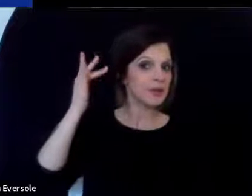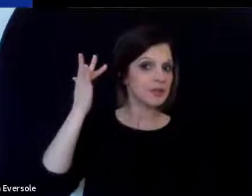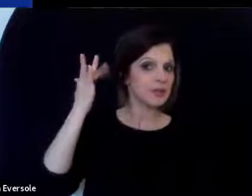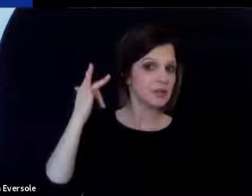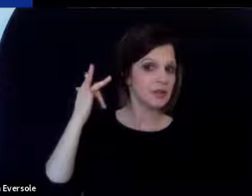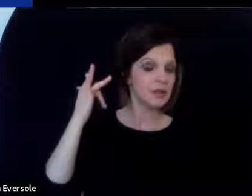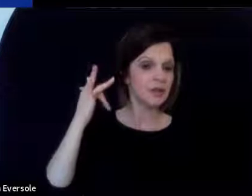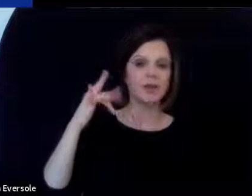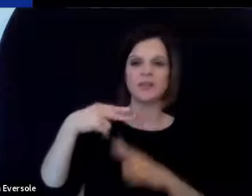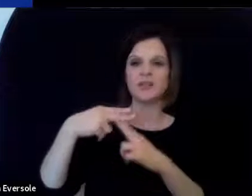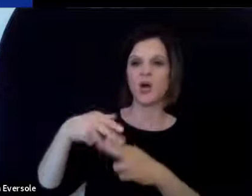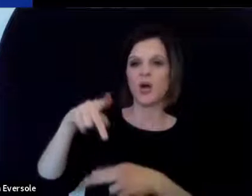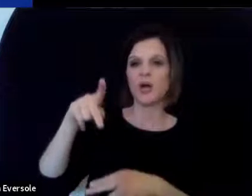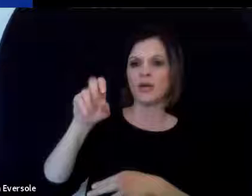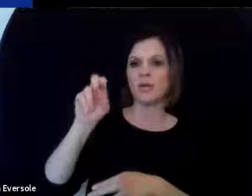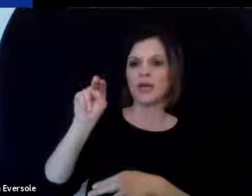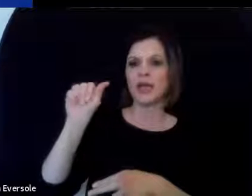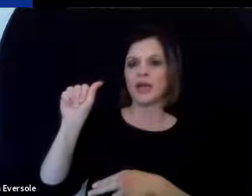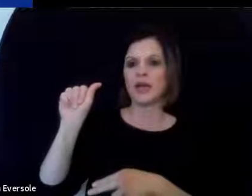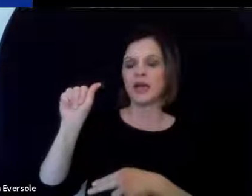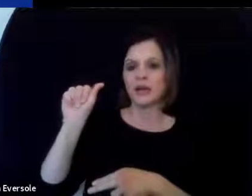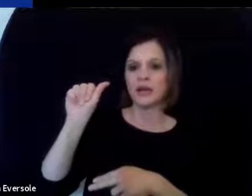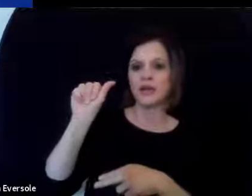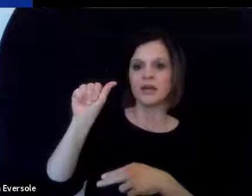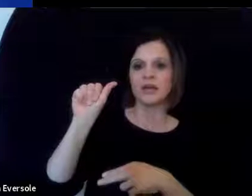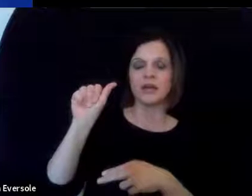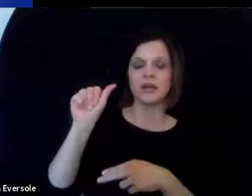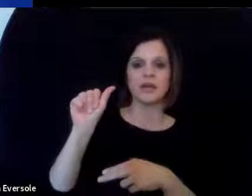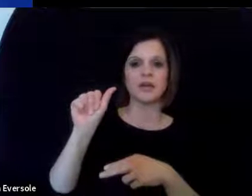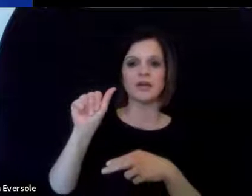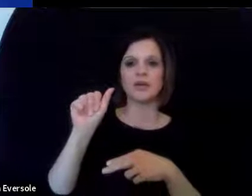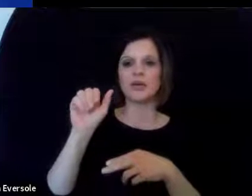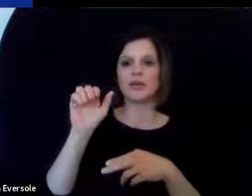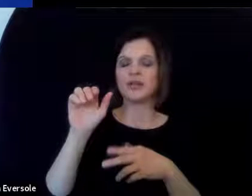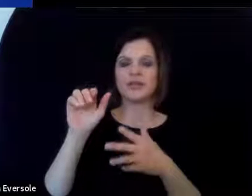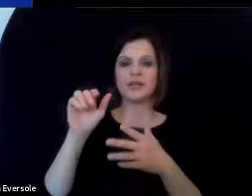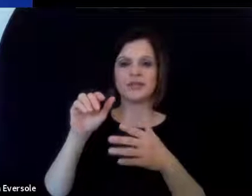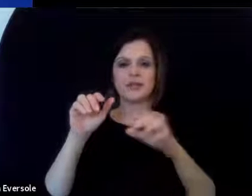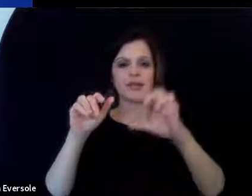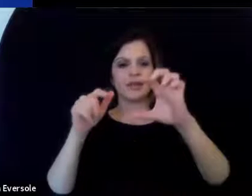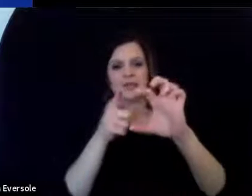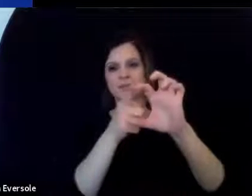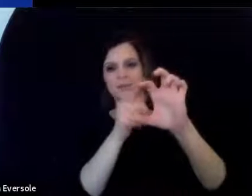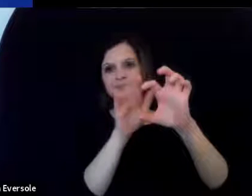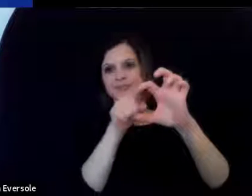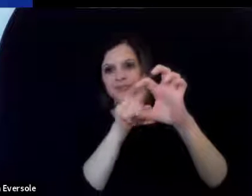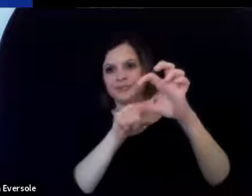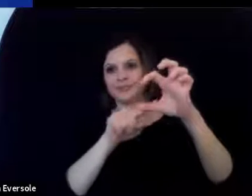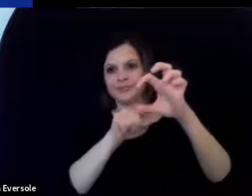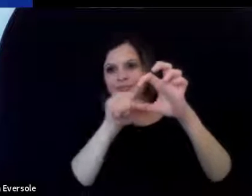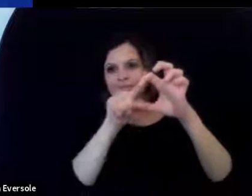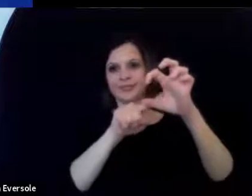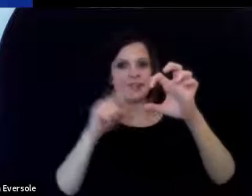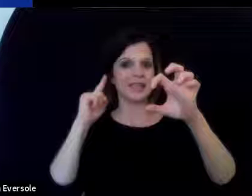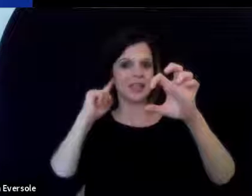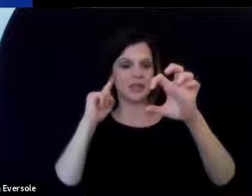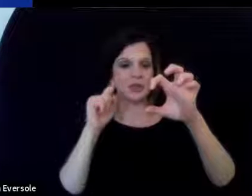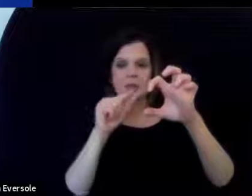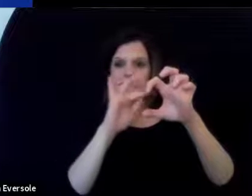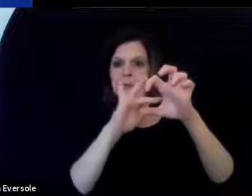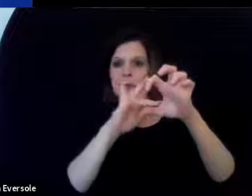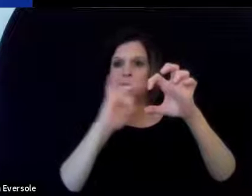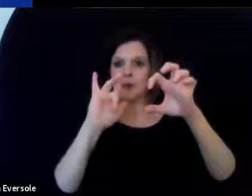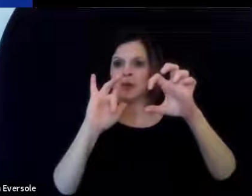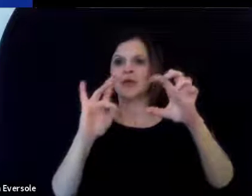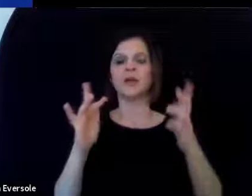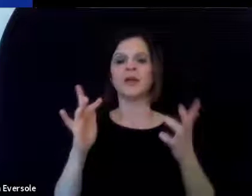the pinna. The pinna are the outside parts of your ear. Sometimes the ridge is really